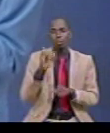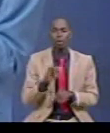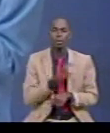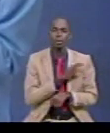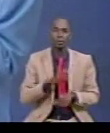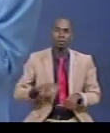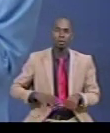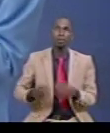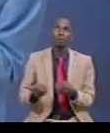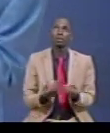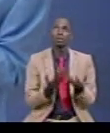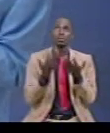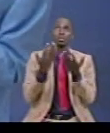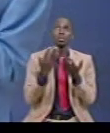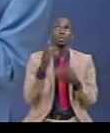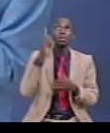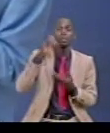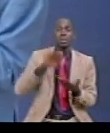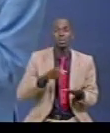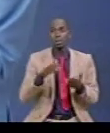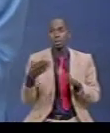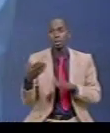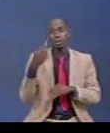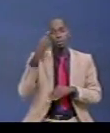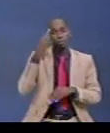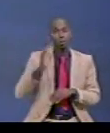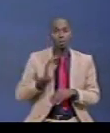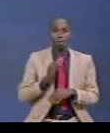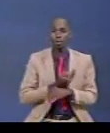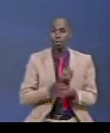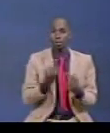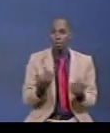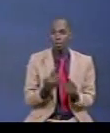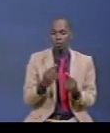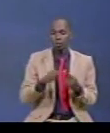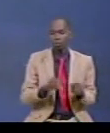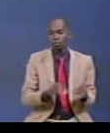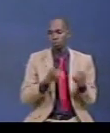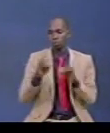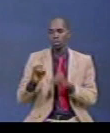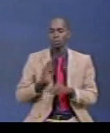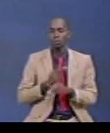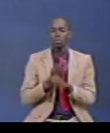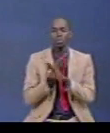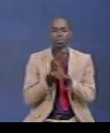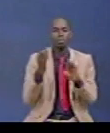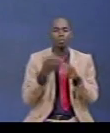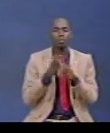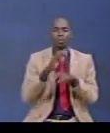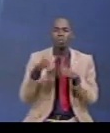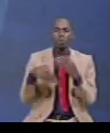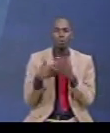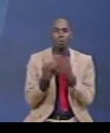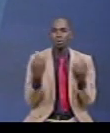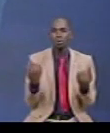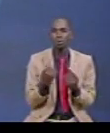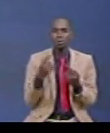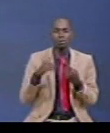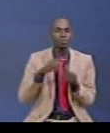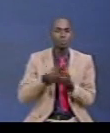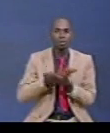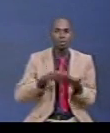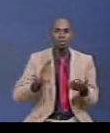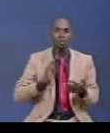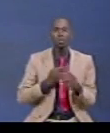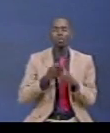died for our sins to set us free from all sins, to atone for the sin we have committed, and to set